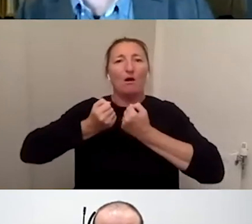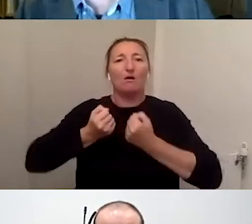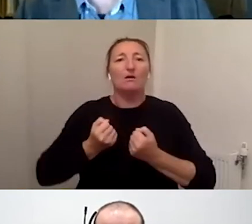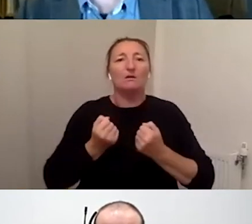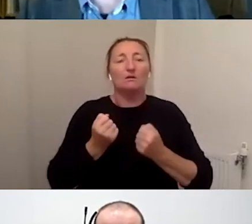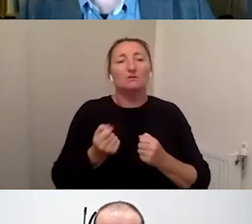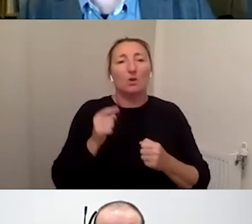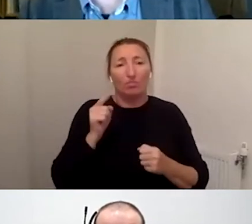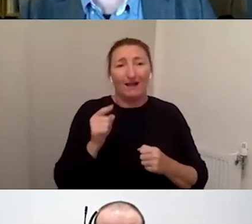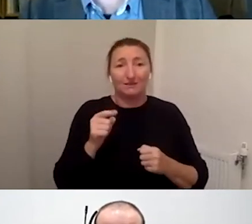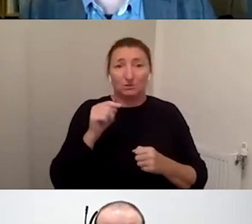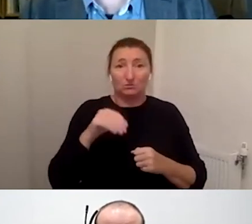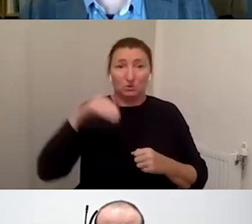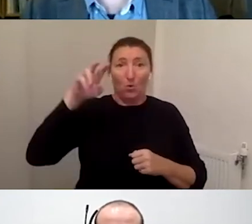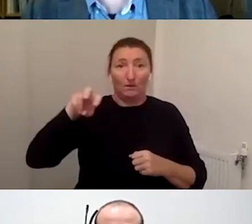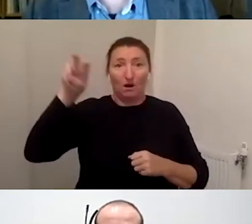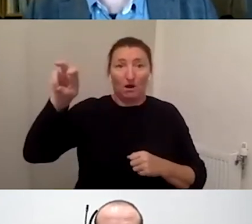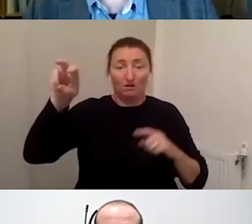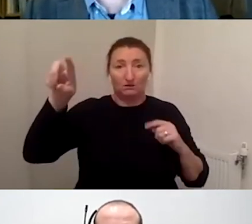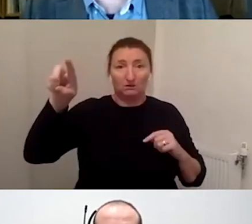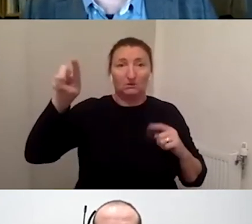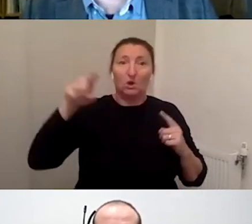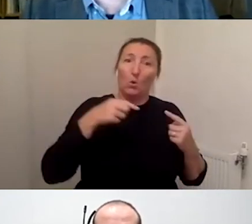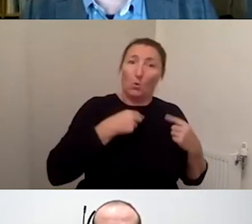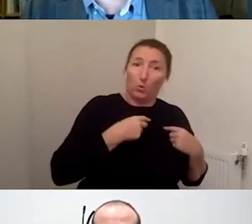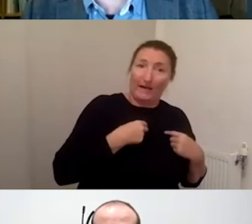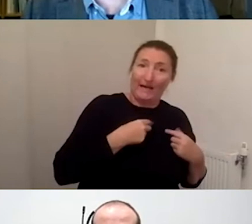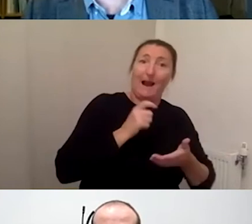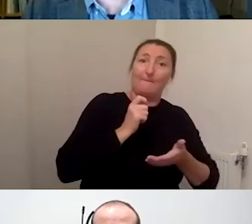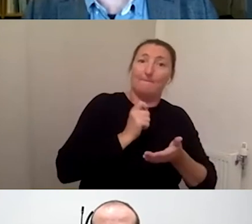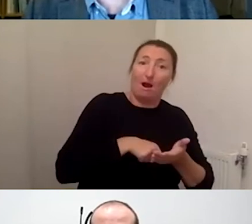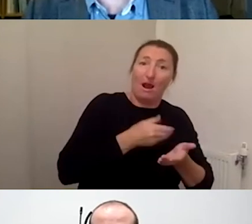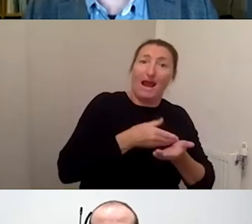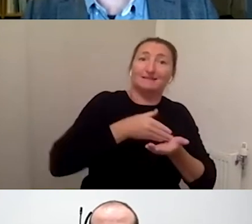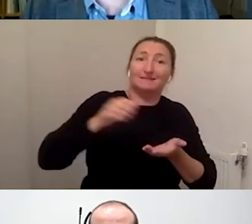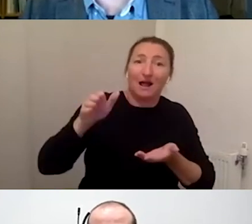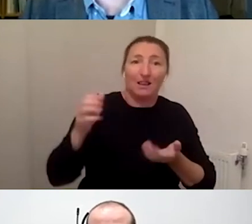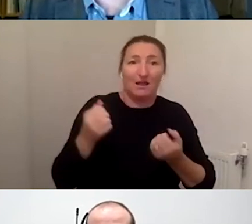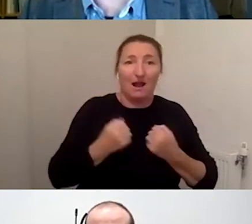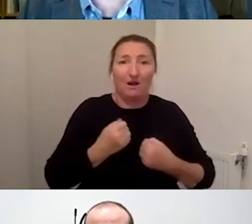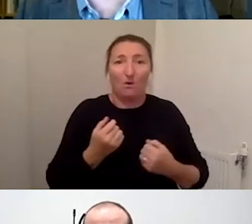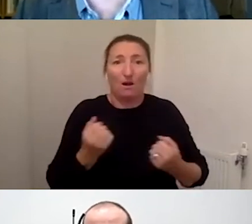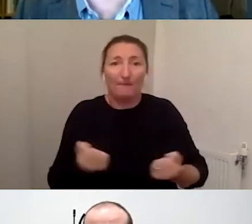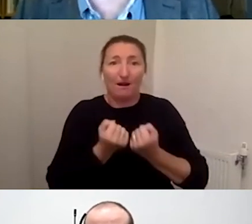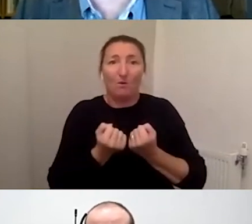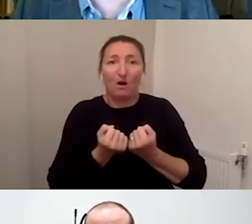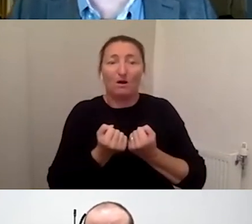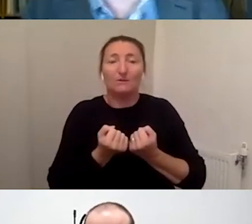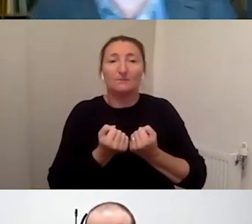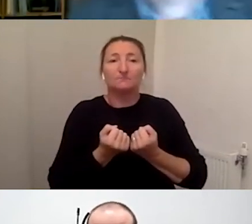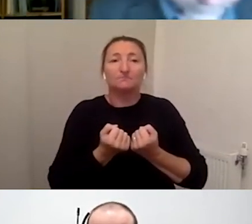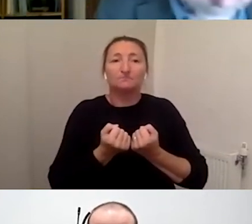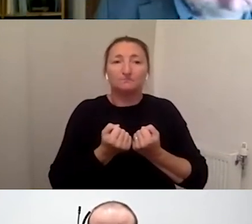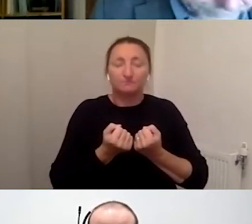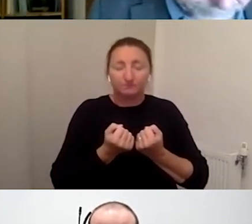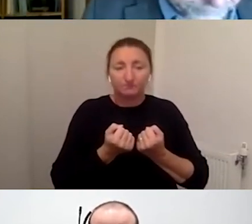Islands, we can now buy, we're a utility company, we can now buy and sell our own power. And as part of a member of Rescoop, actually, ironically,